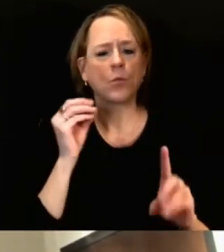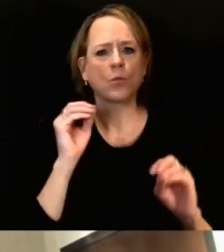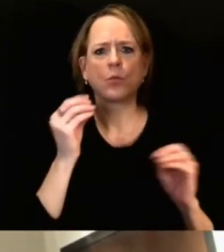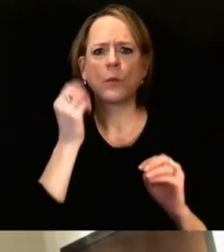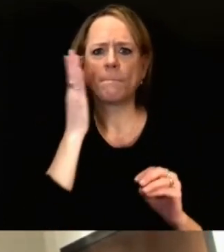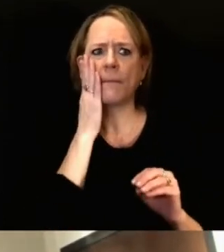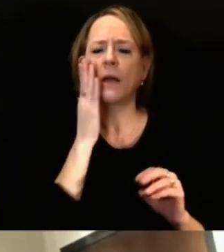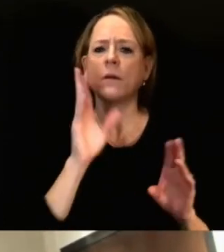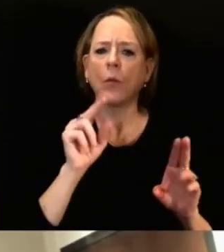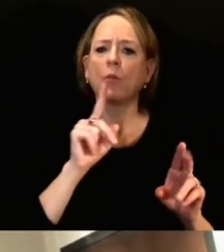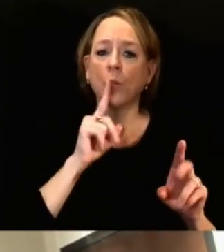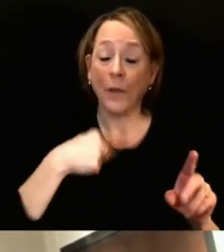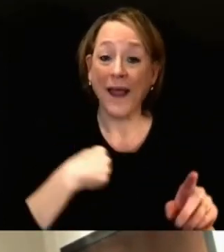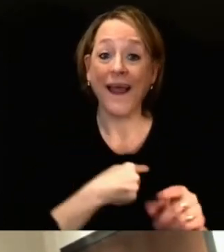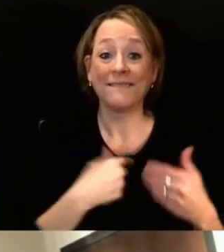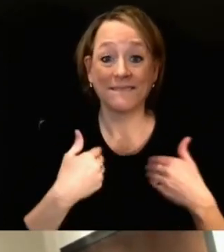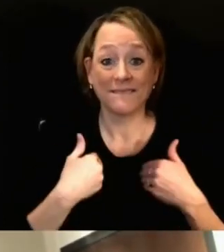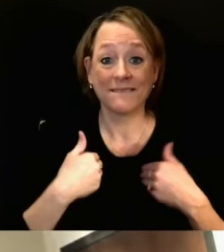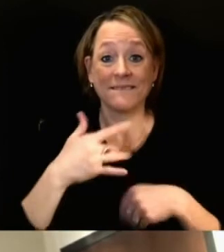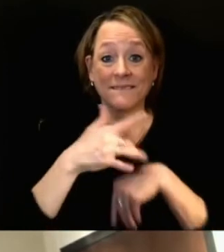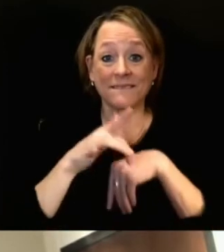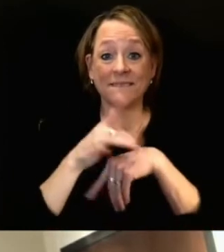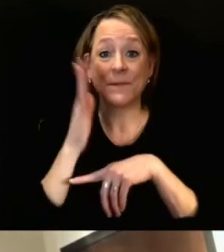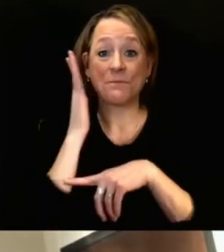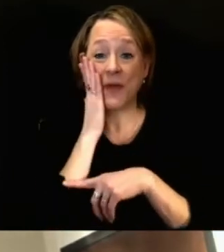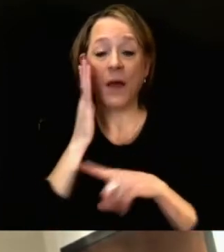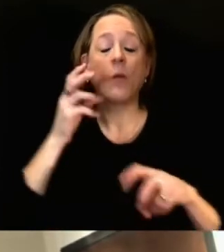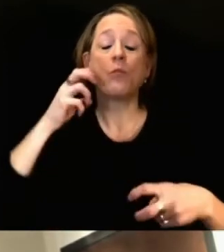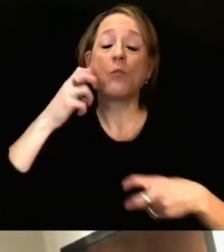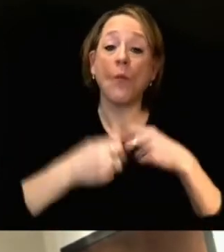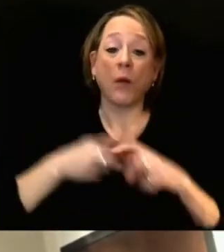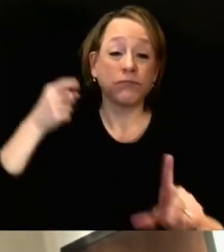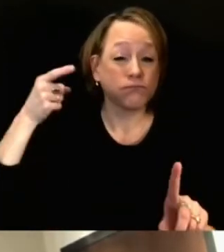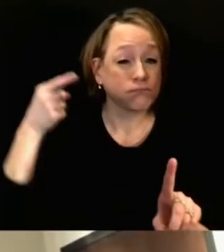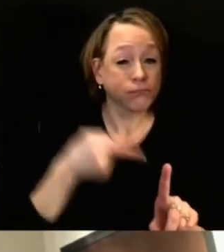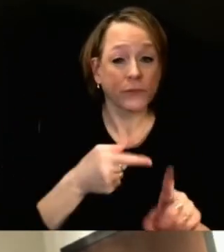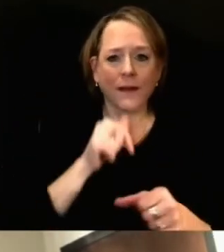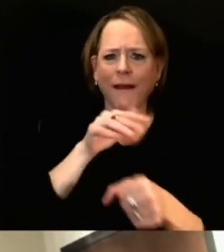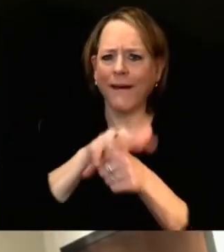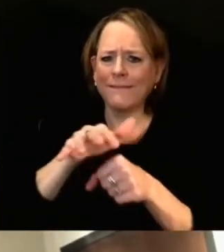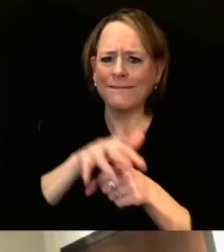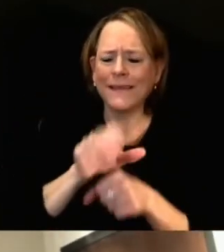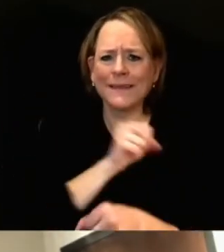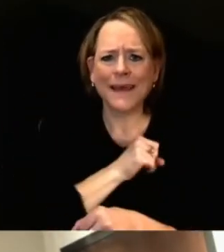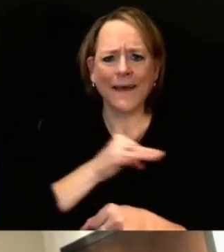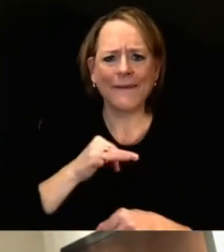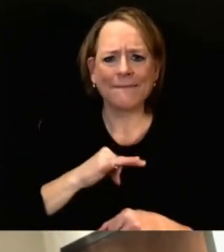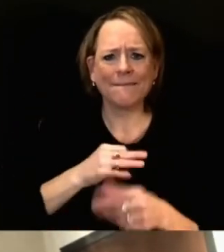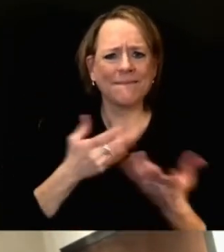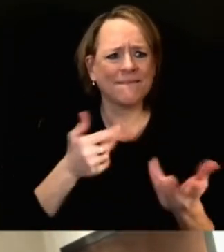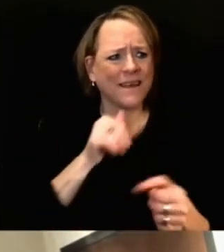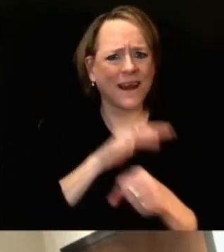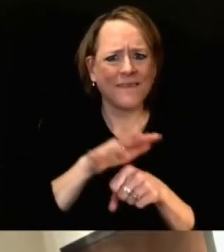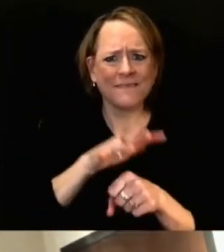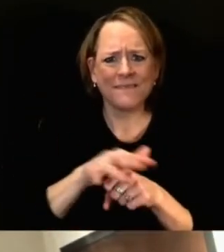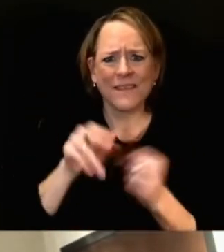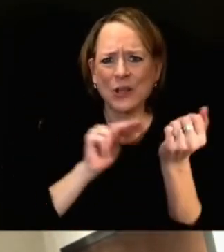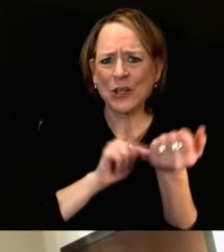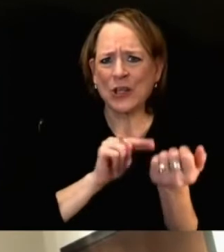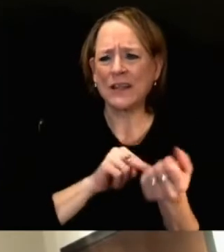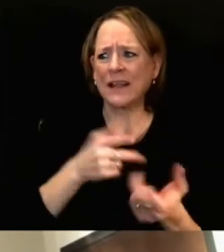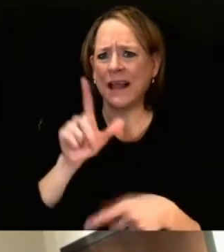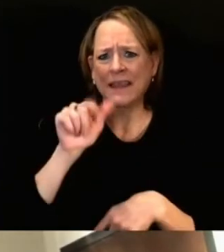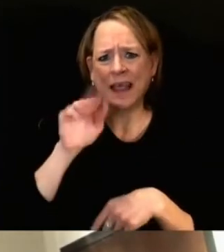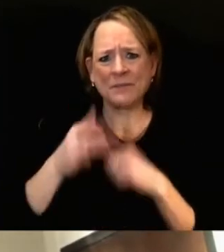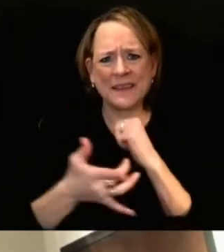and physicians and techs and medical assistants who work in hospitals. So this time around, in the second year of the